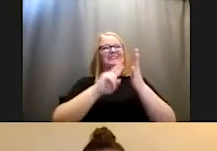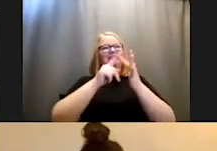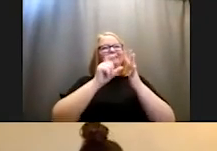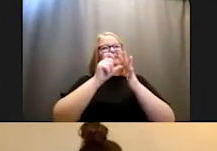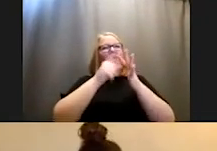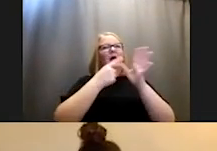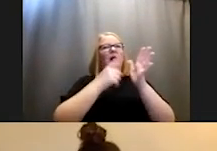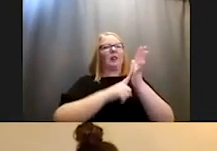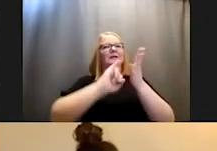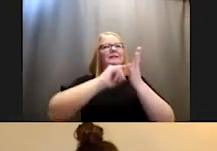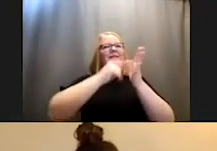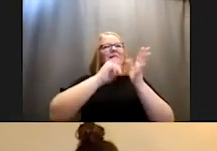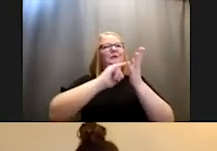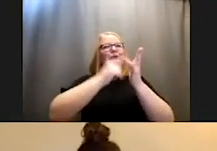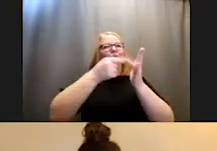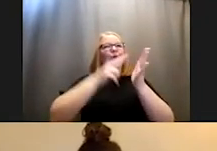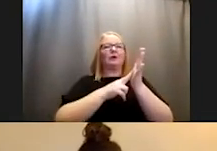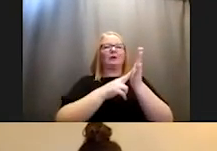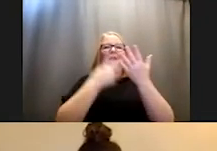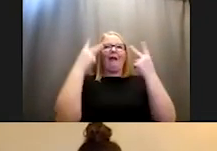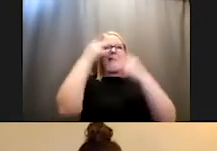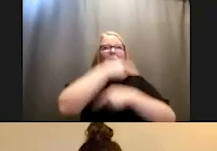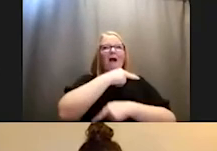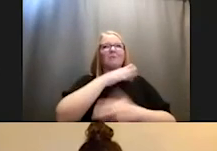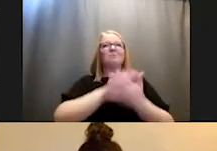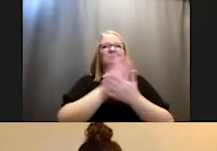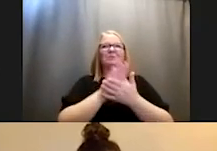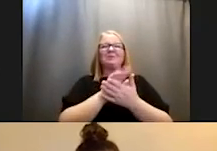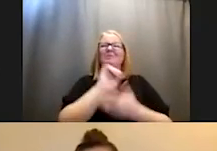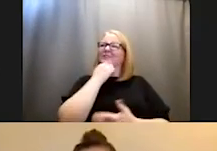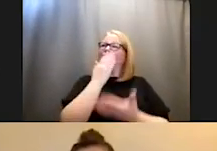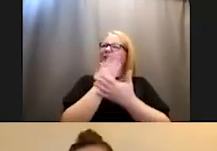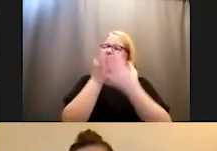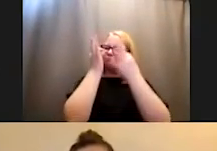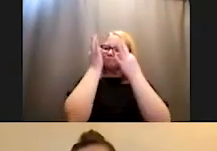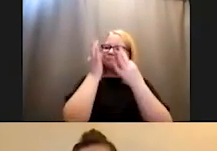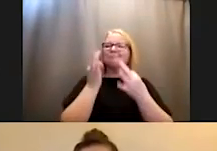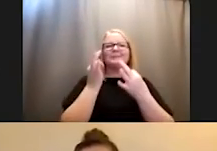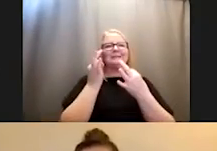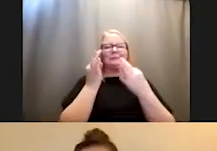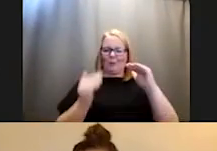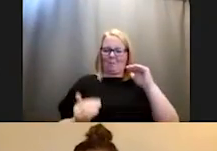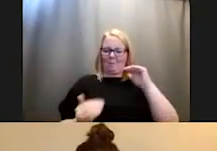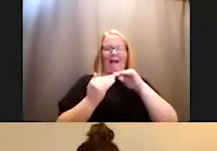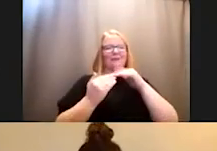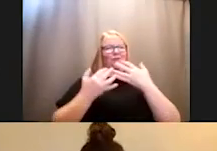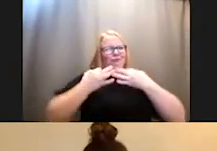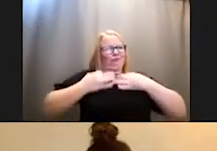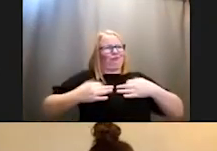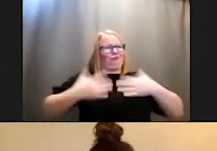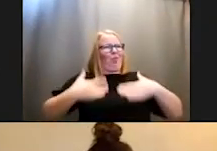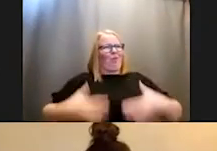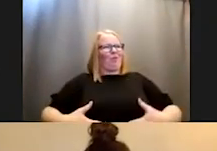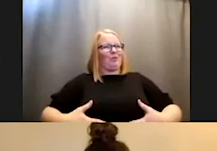haircut, which were very sleek, very clean cut and modern to mirror the streamlined modern garments that Mary Quant herself was producing.